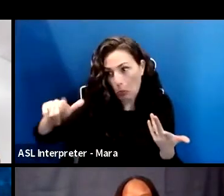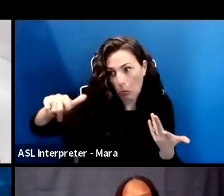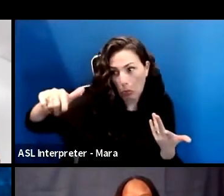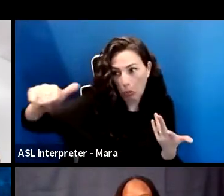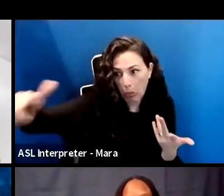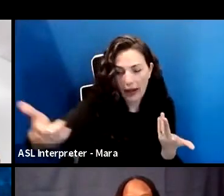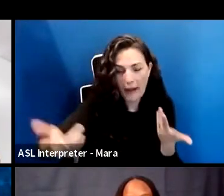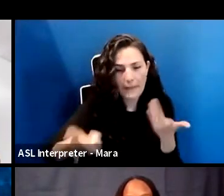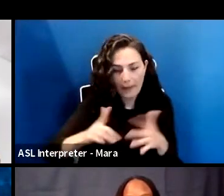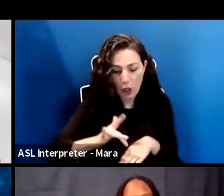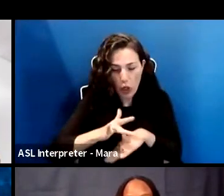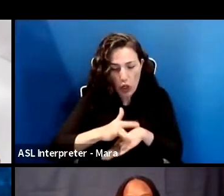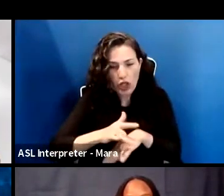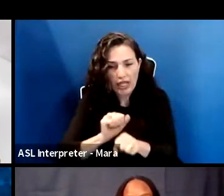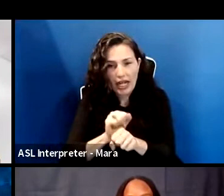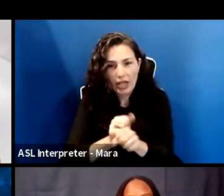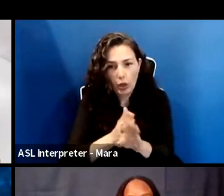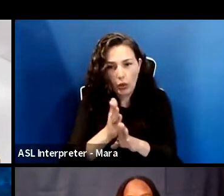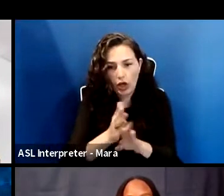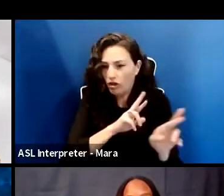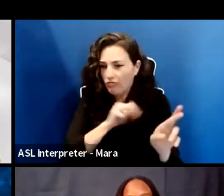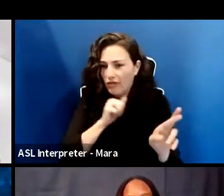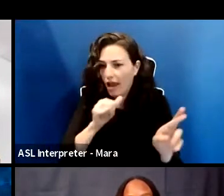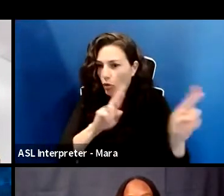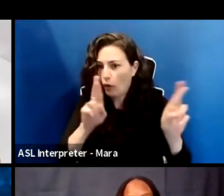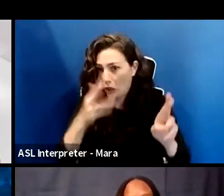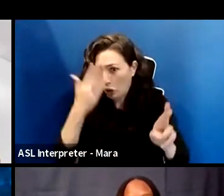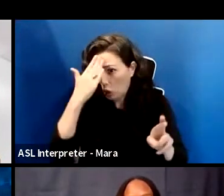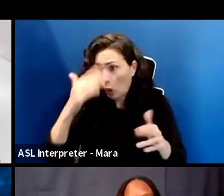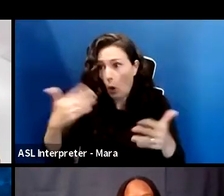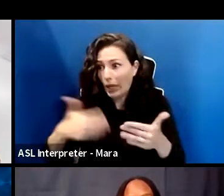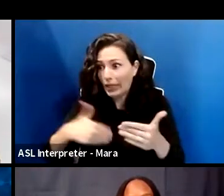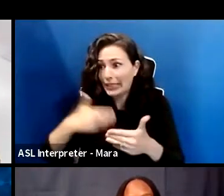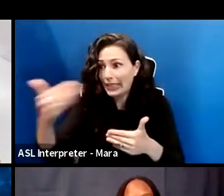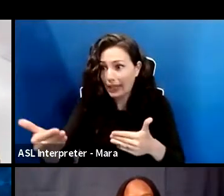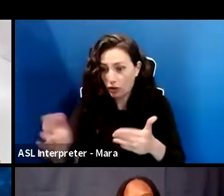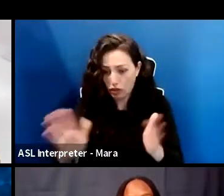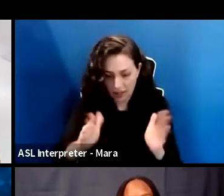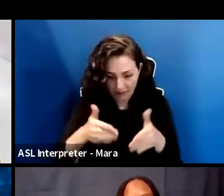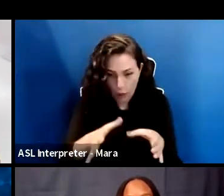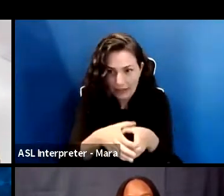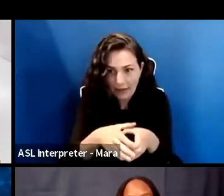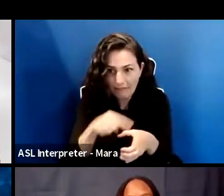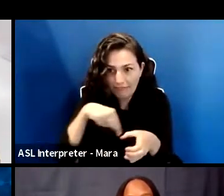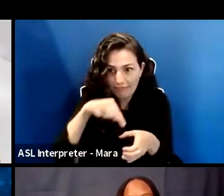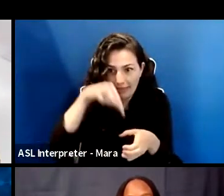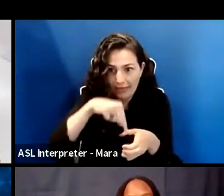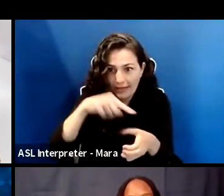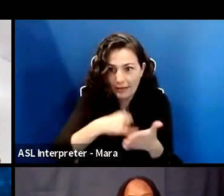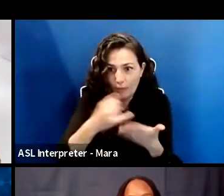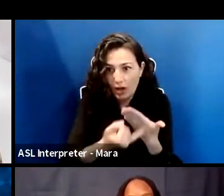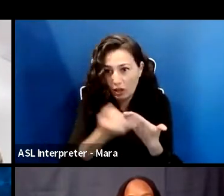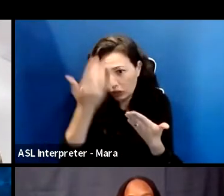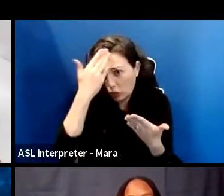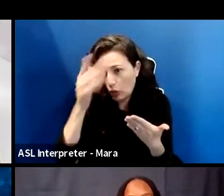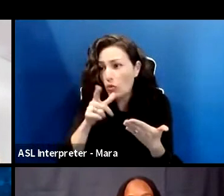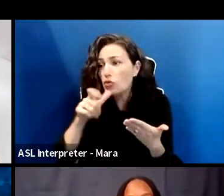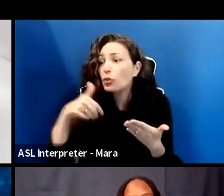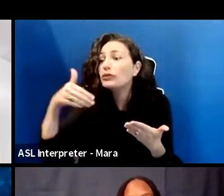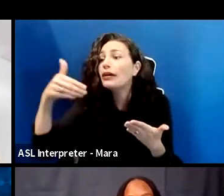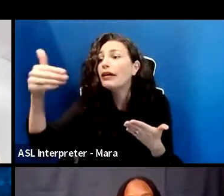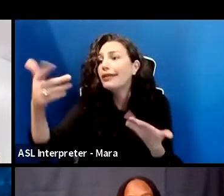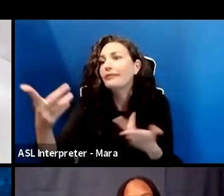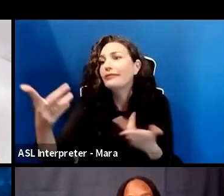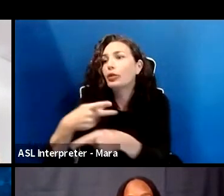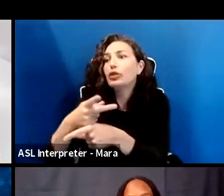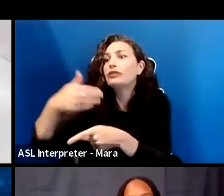just might not be ready to commit to that yet. You don't know what the next project looks like, or who you might be working with, who your producing partners might be.